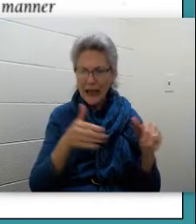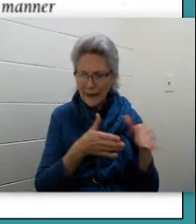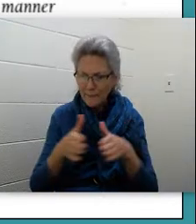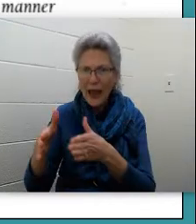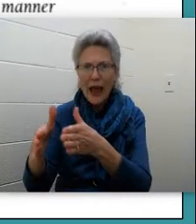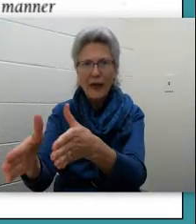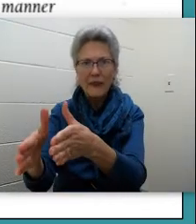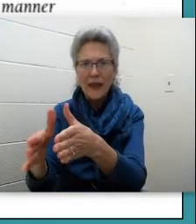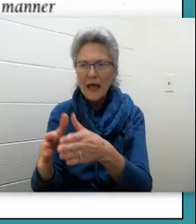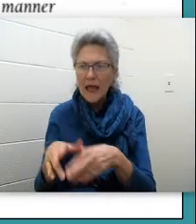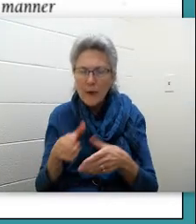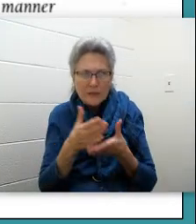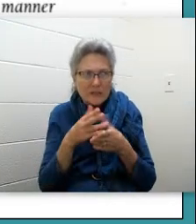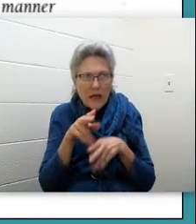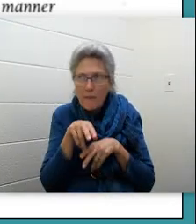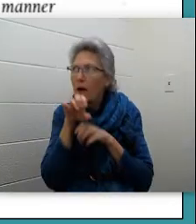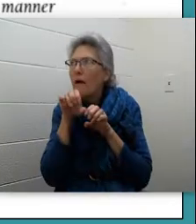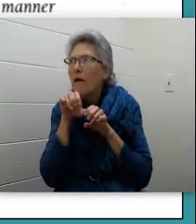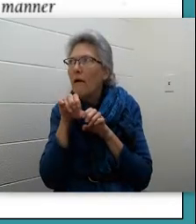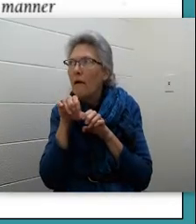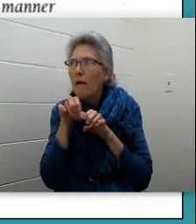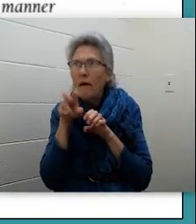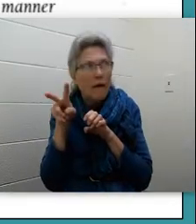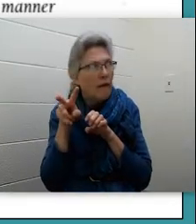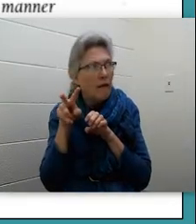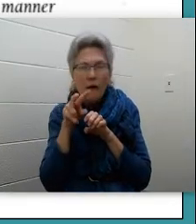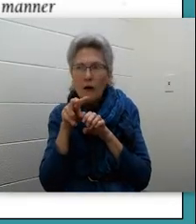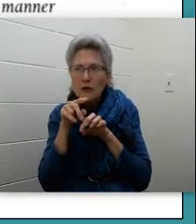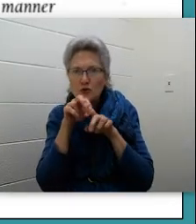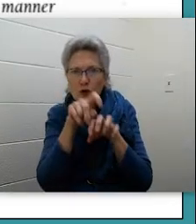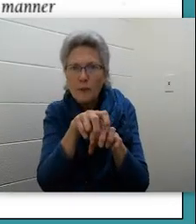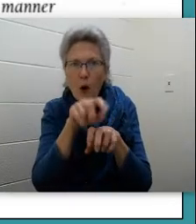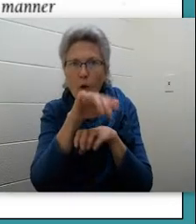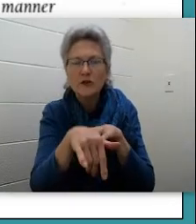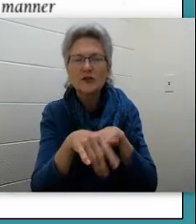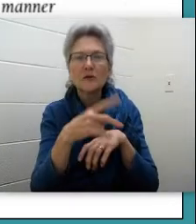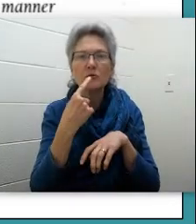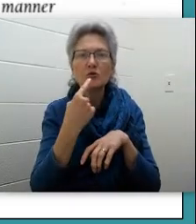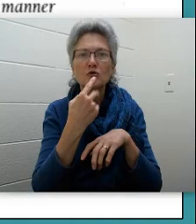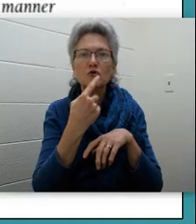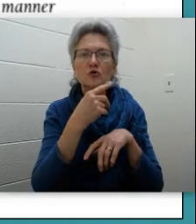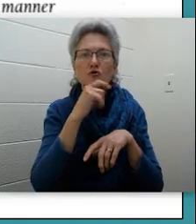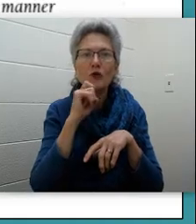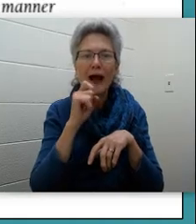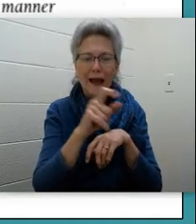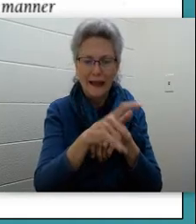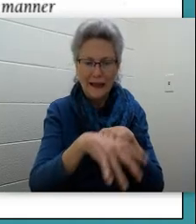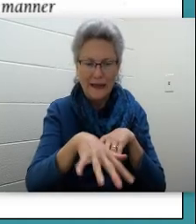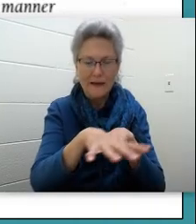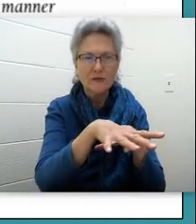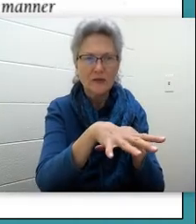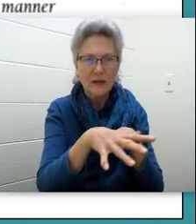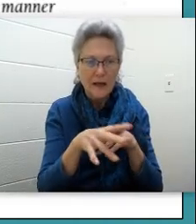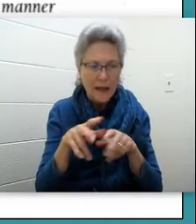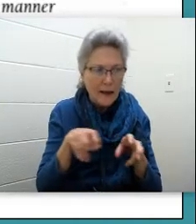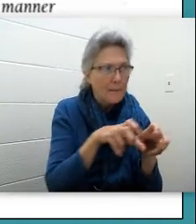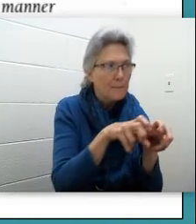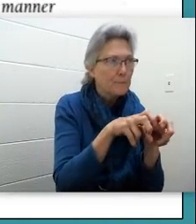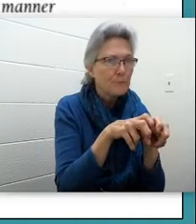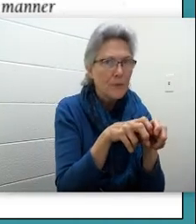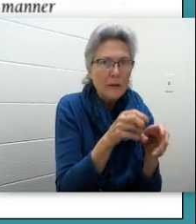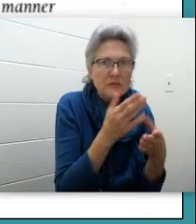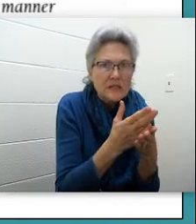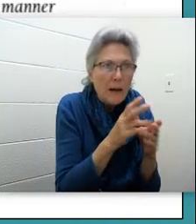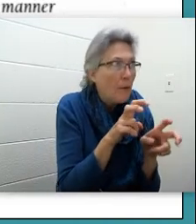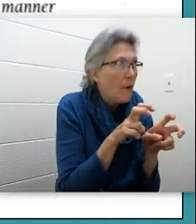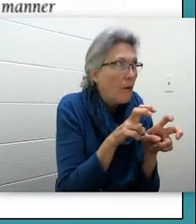slip quickly a few yards over some dry leaves, pause again by a stump beside a path, rush across the path to